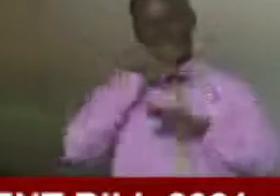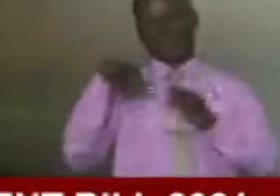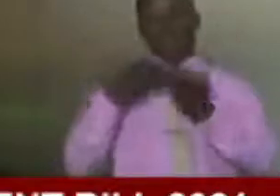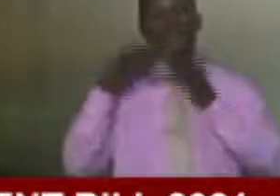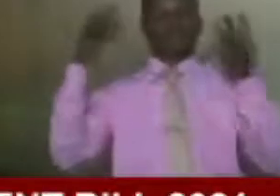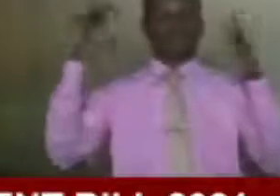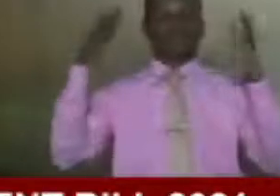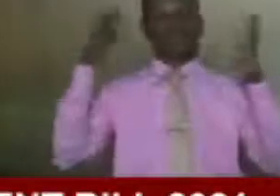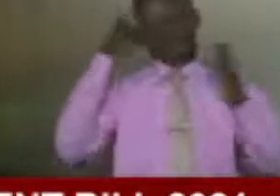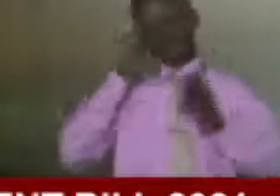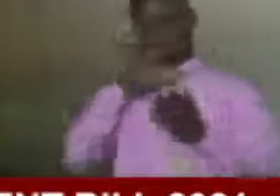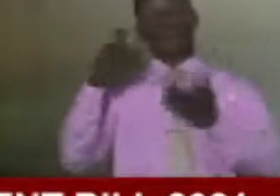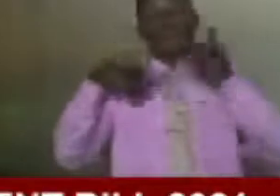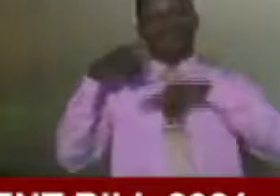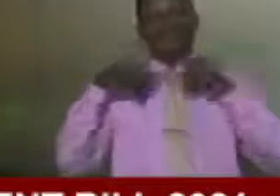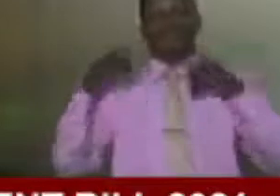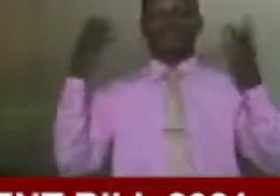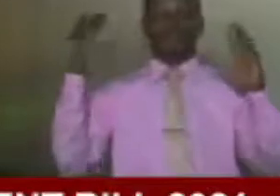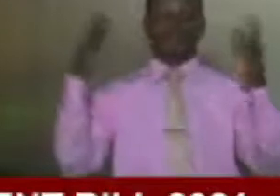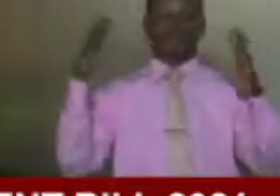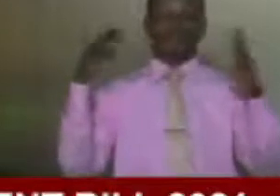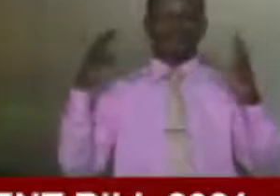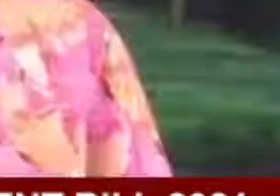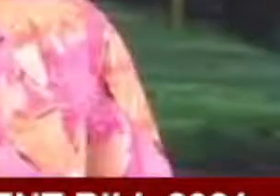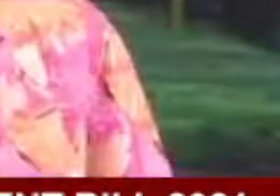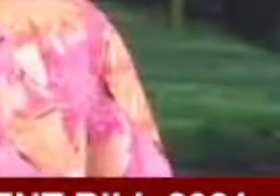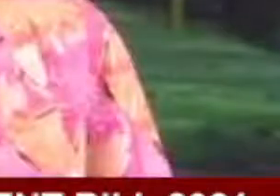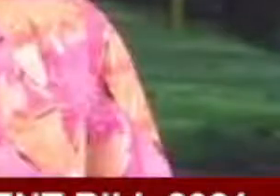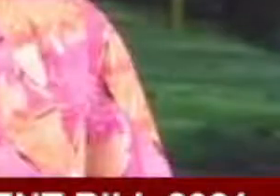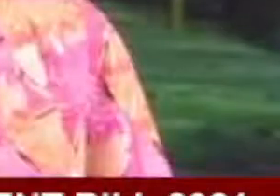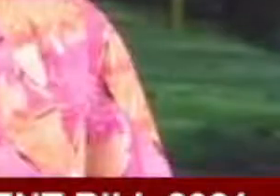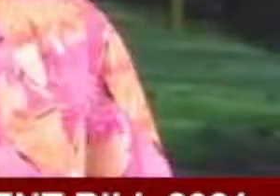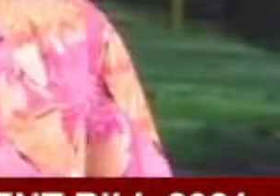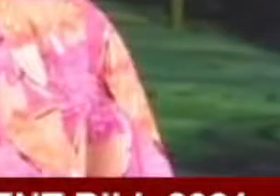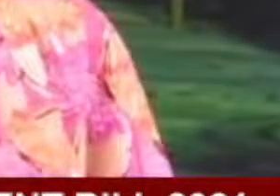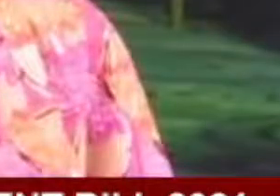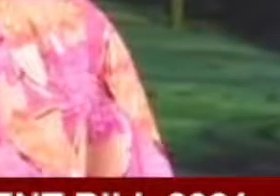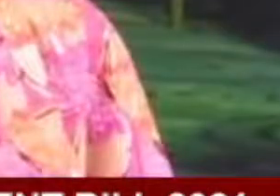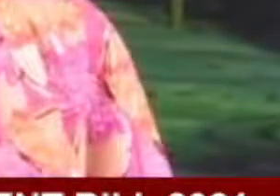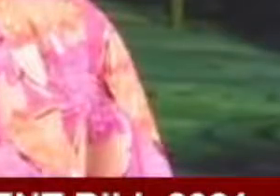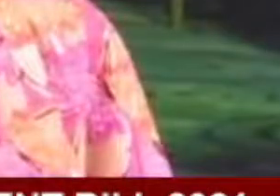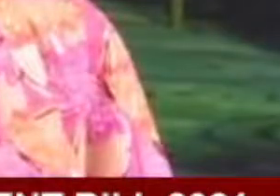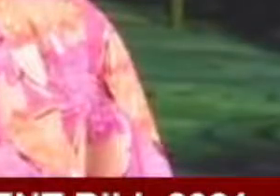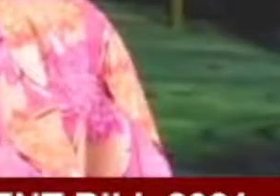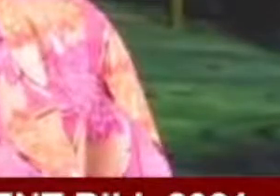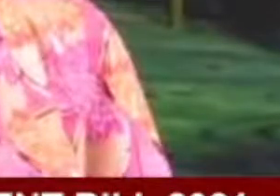of Nasarawa State? Thank you so much for coming. We really appreciate it. Let me quickly